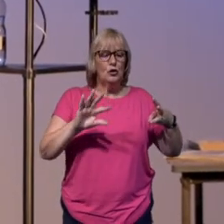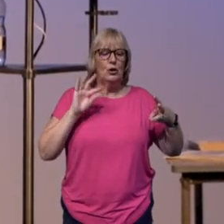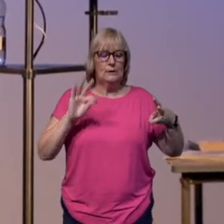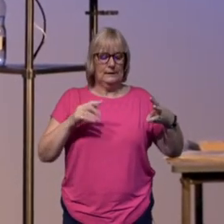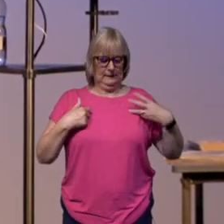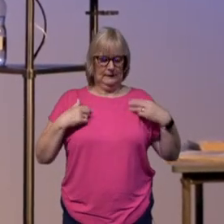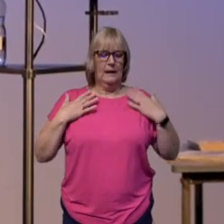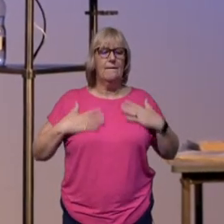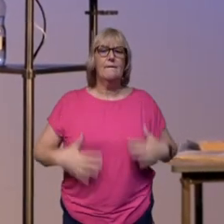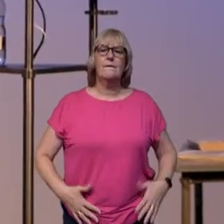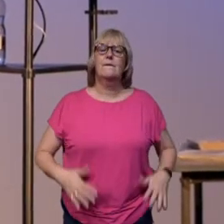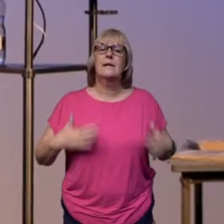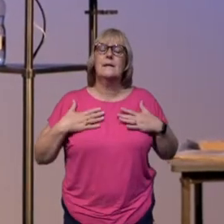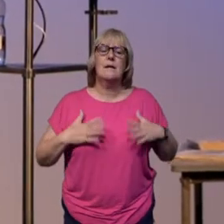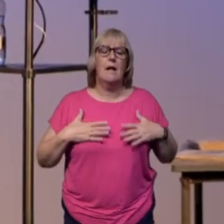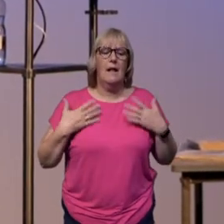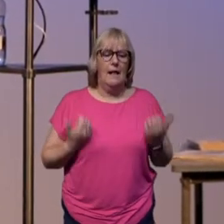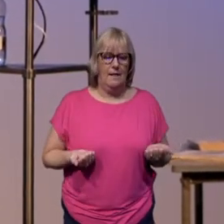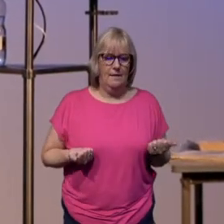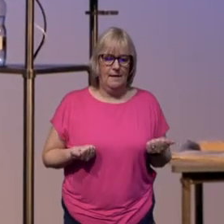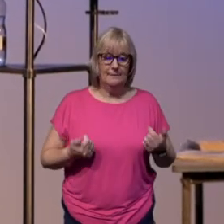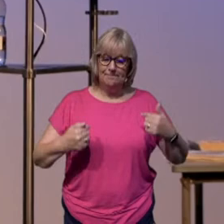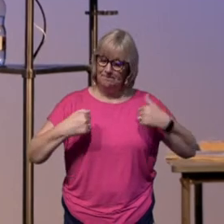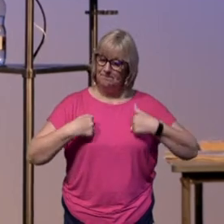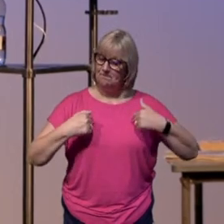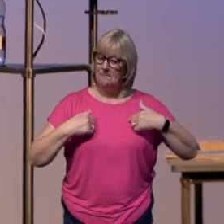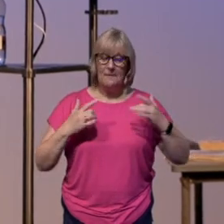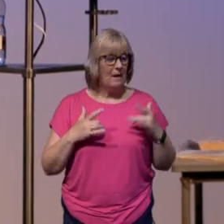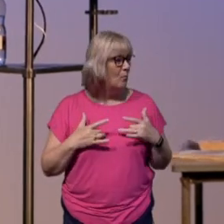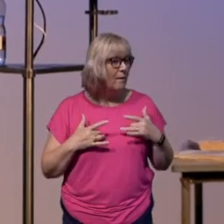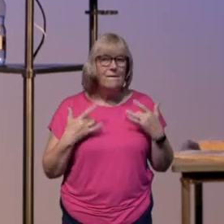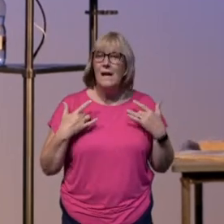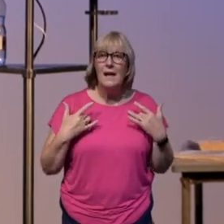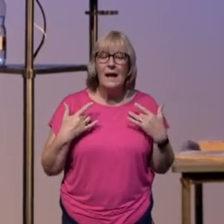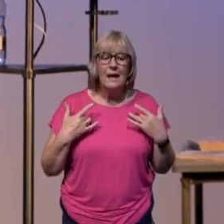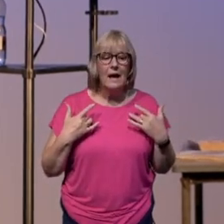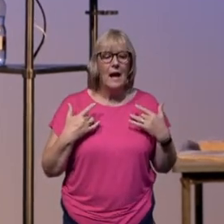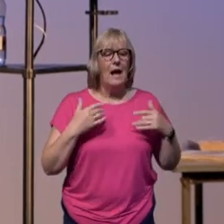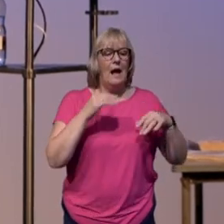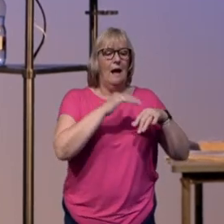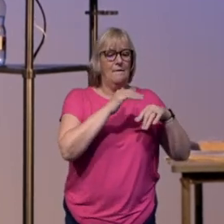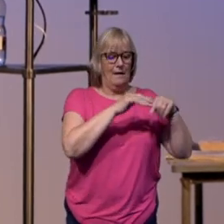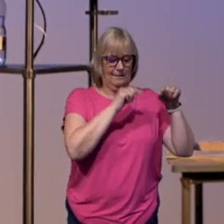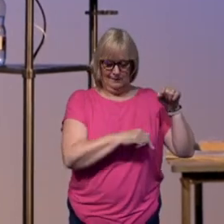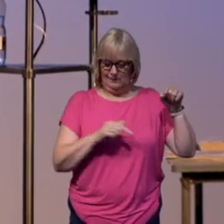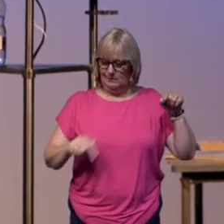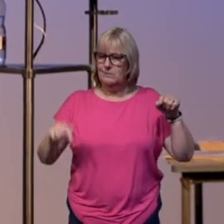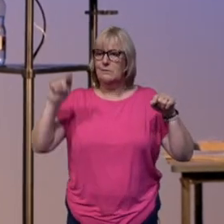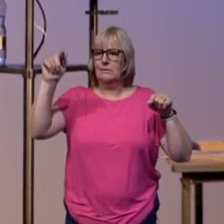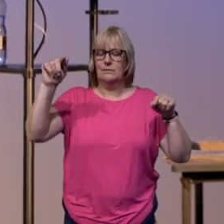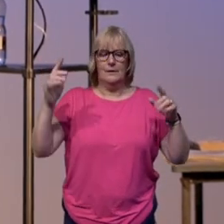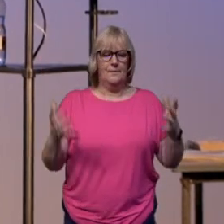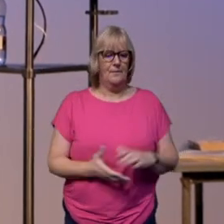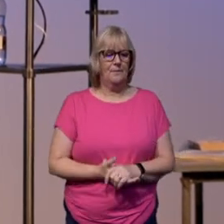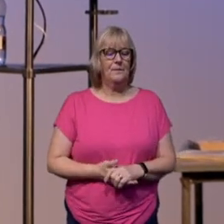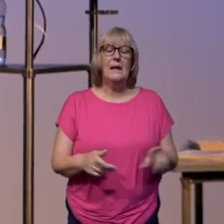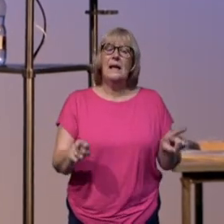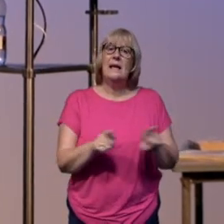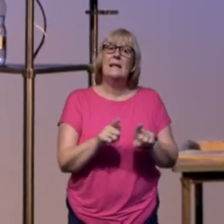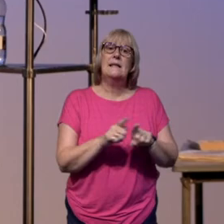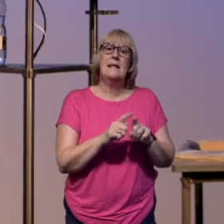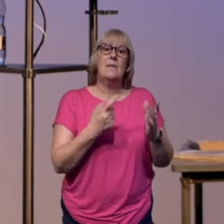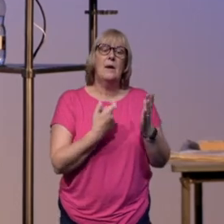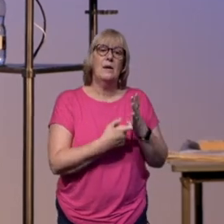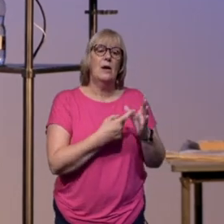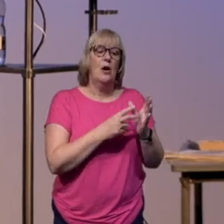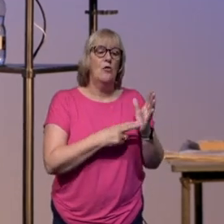physical health, because how I'm feeling is hugely important. It's interesting with Ravi Zacharias, he had a